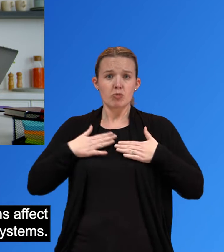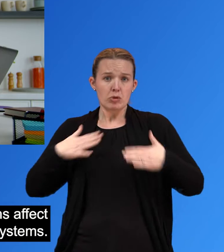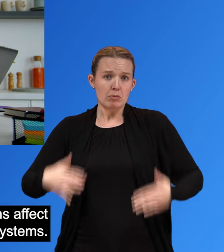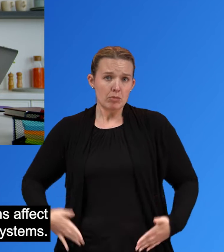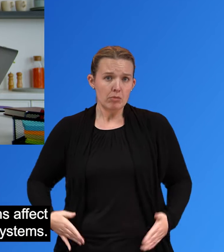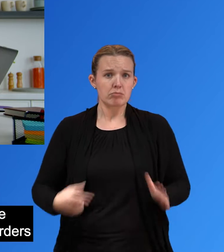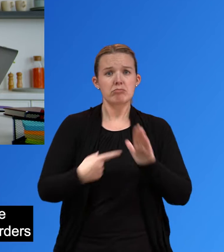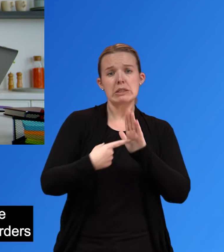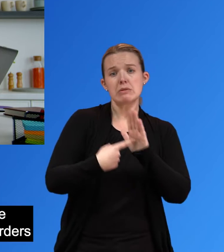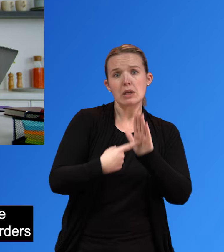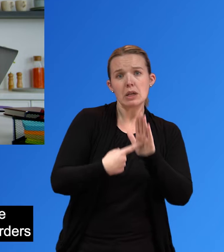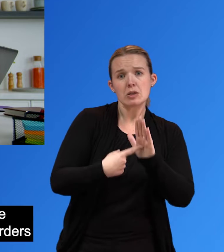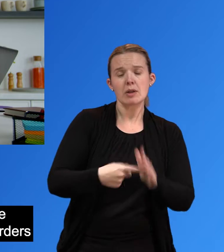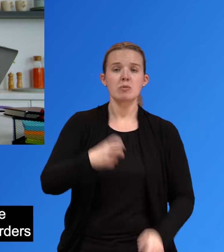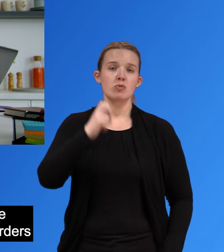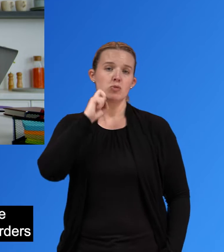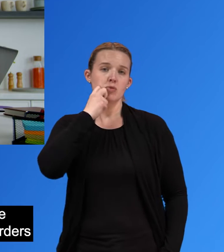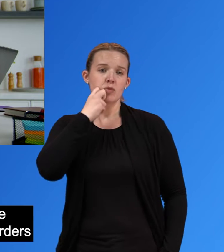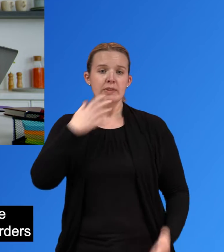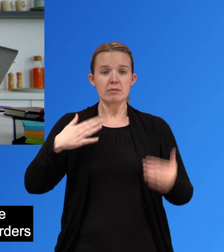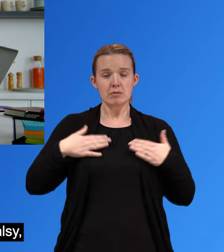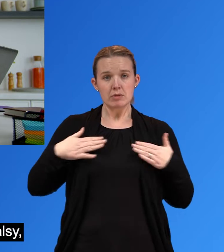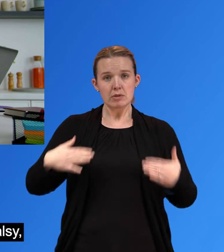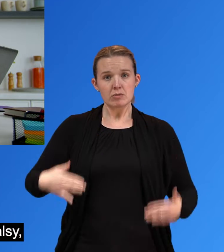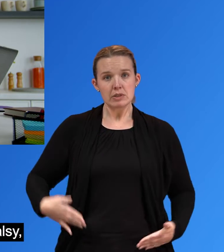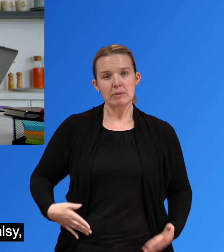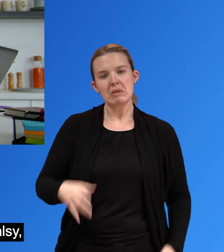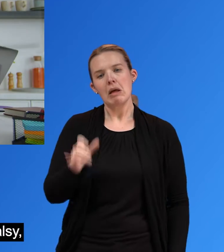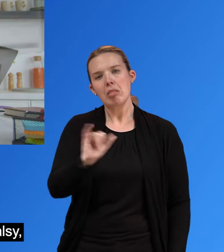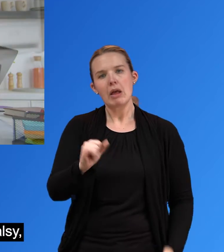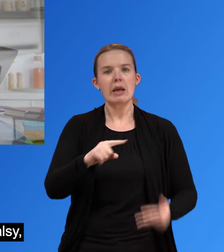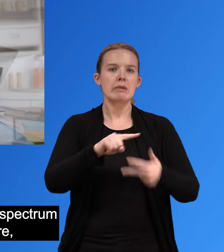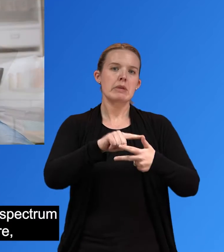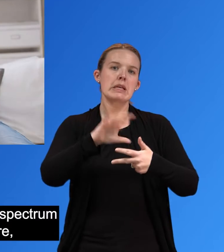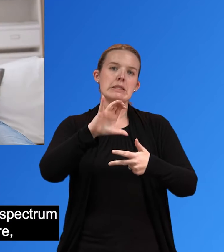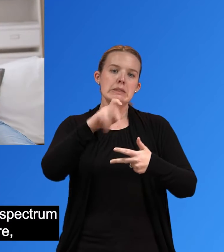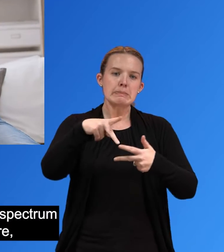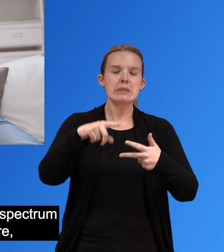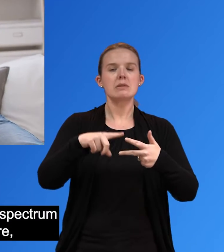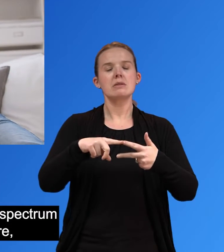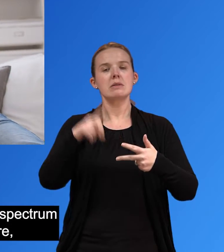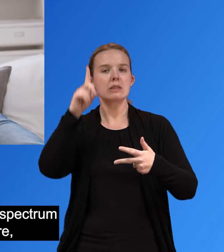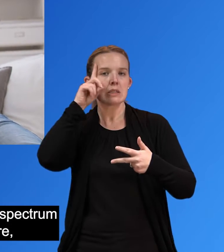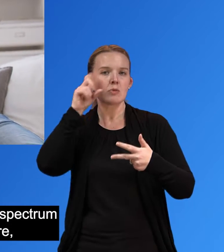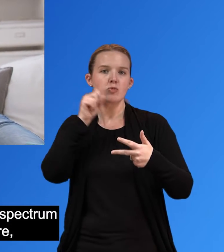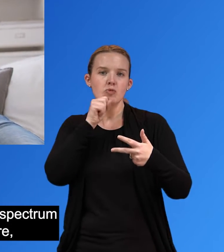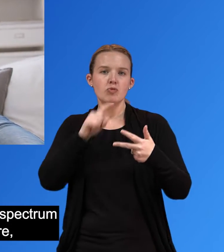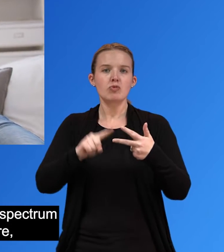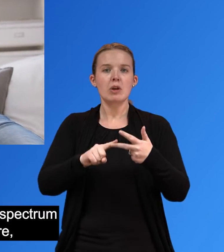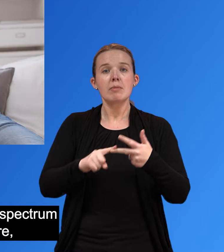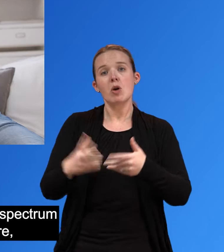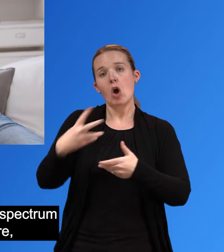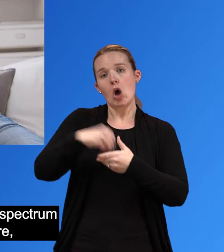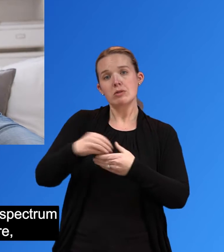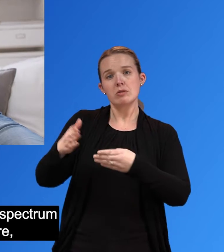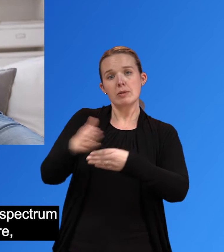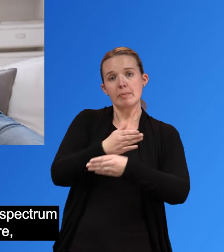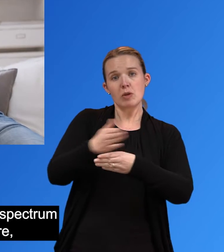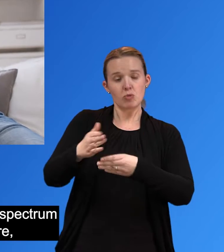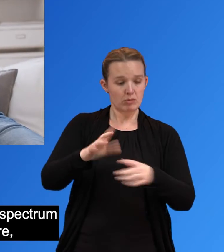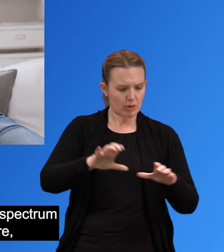systems. Examples include nervous system disorders such as cerebral palsy, Down syndrome, autism spectrum disorders, and